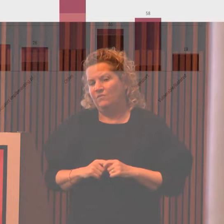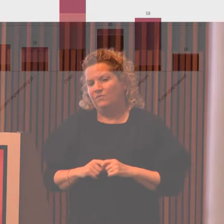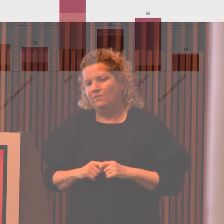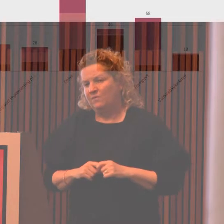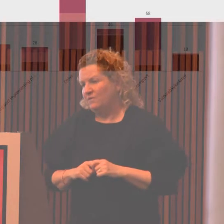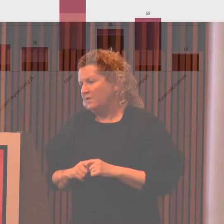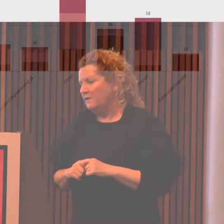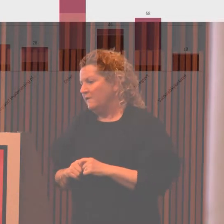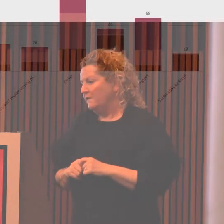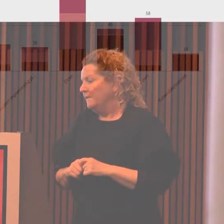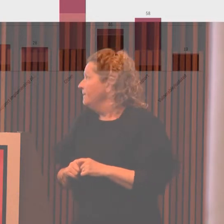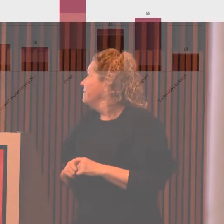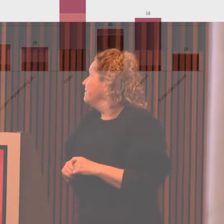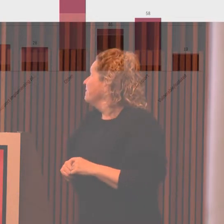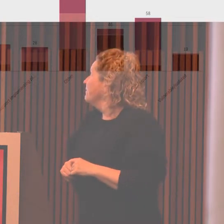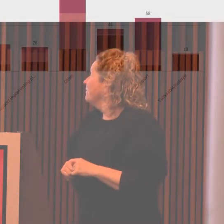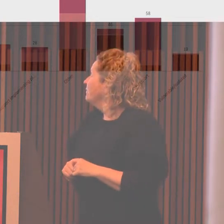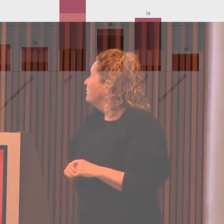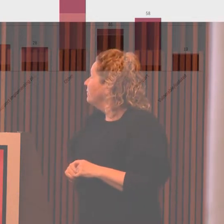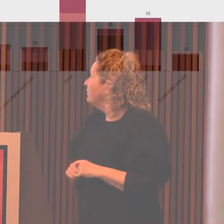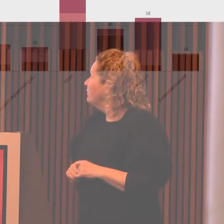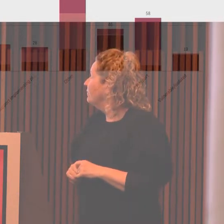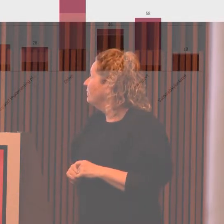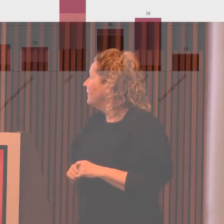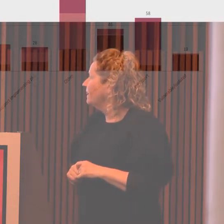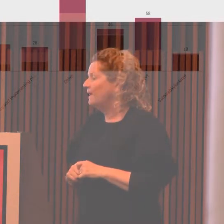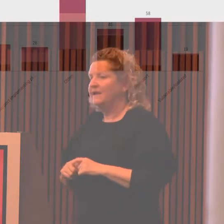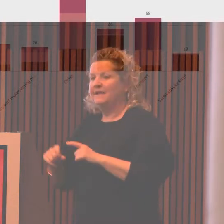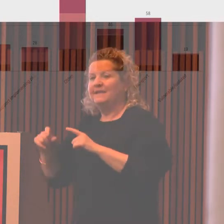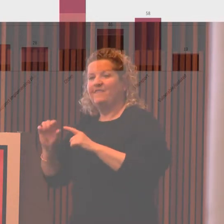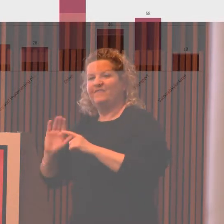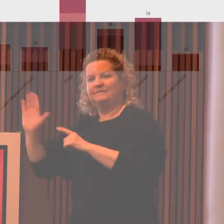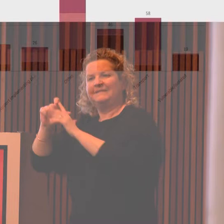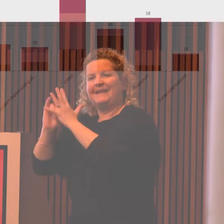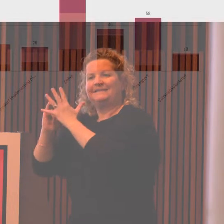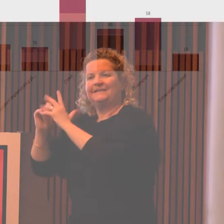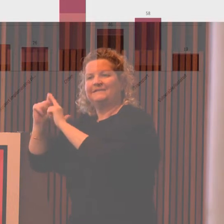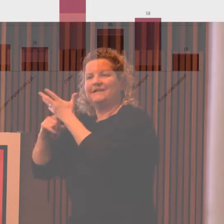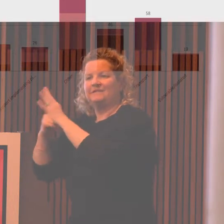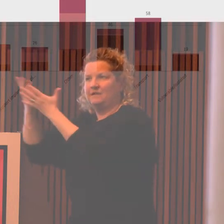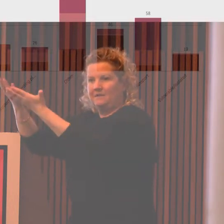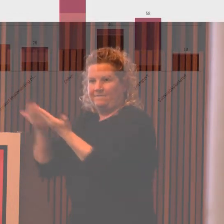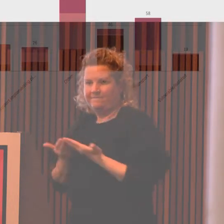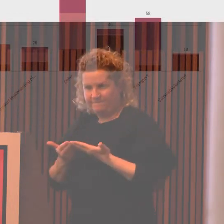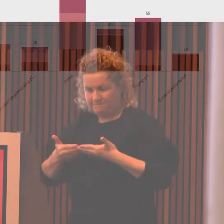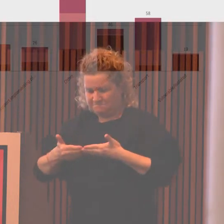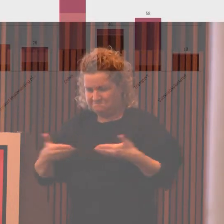This is just to show you how, this is as the data comes from DSS. Okay, this is what it looks like. This is